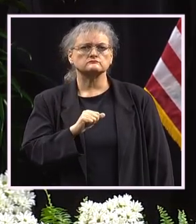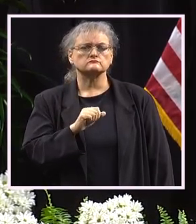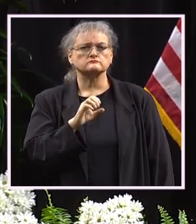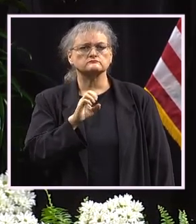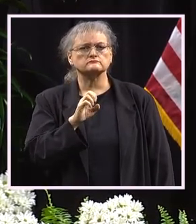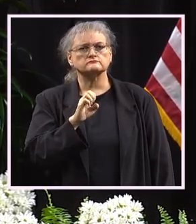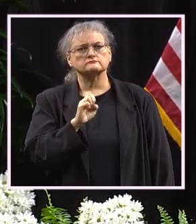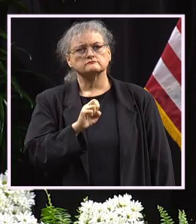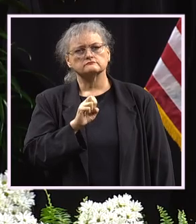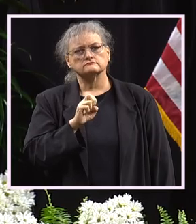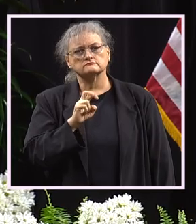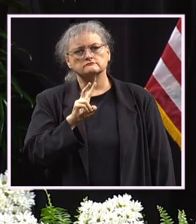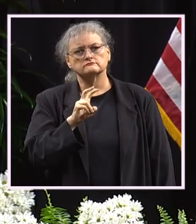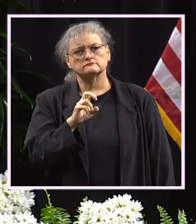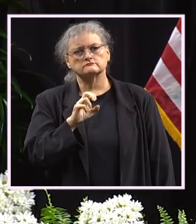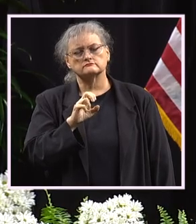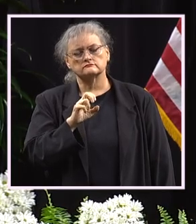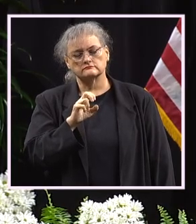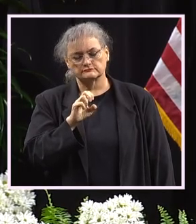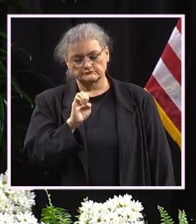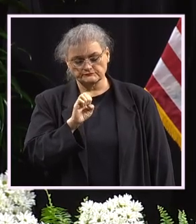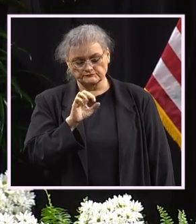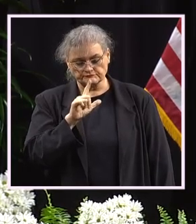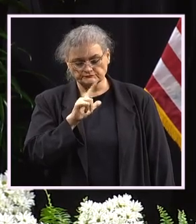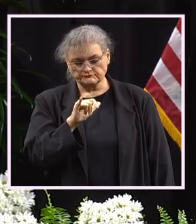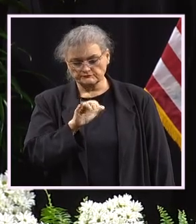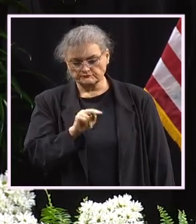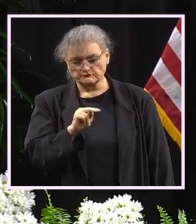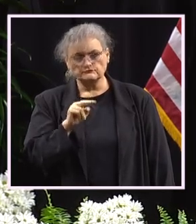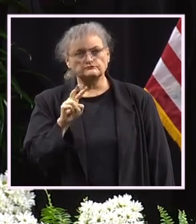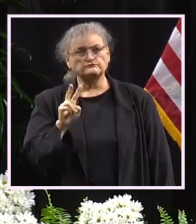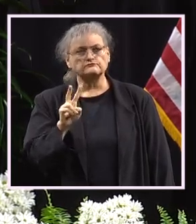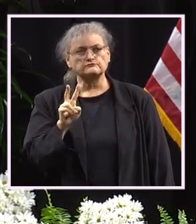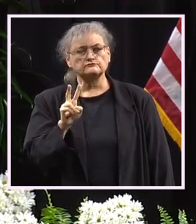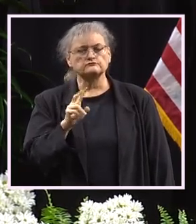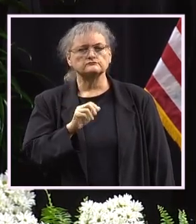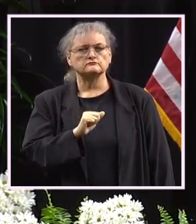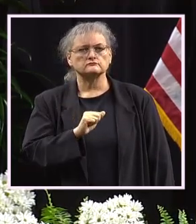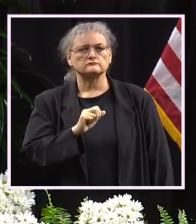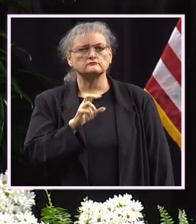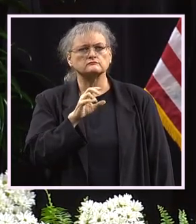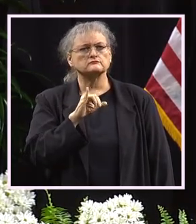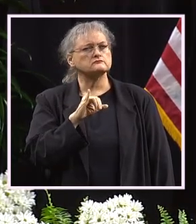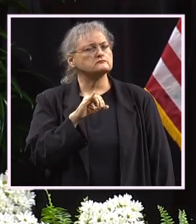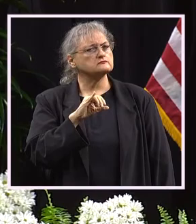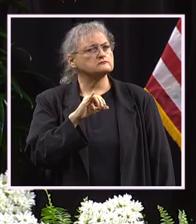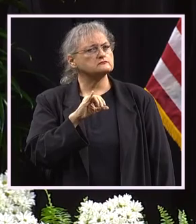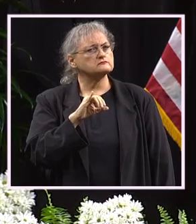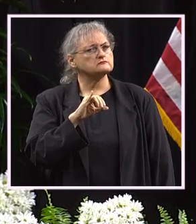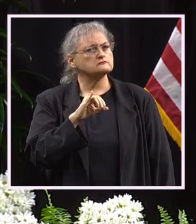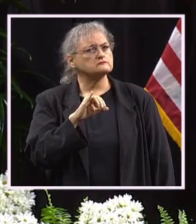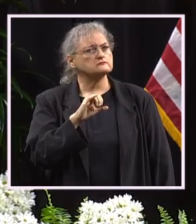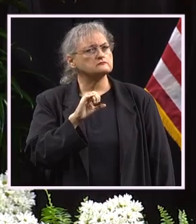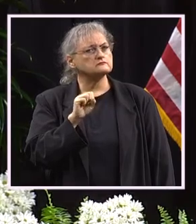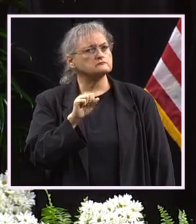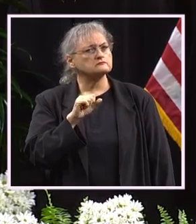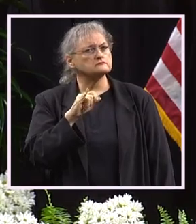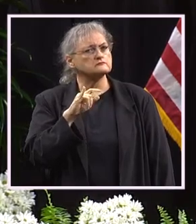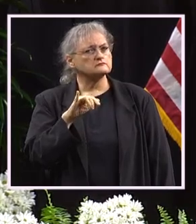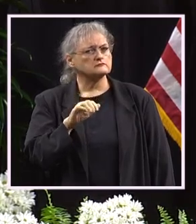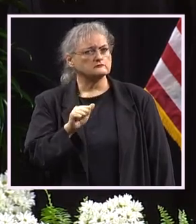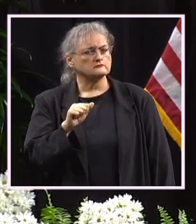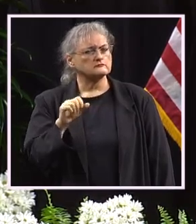Evelyn Marie Villegas, Master of Accountancy. Isaiah Rafael Sanchez Orozco.